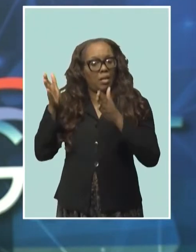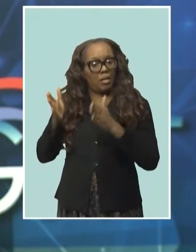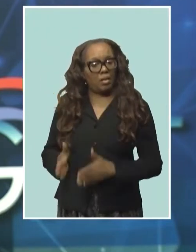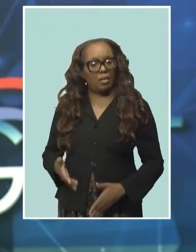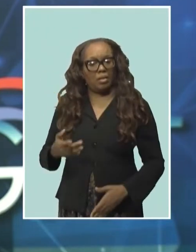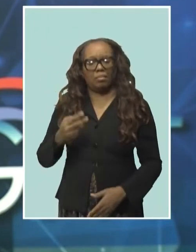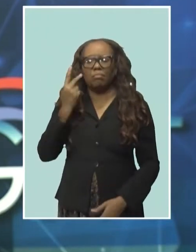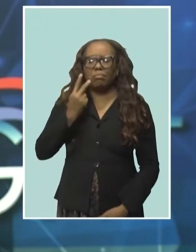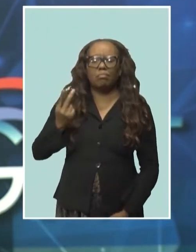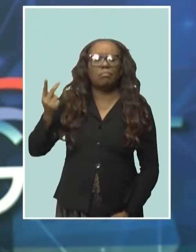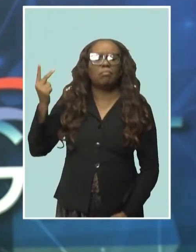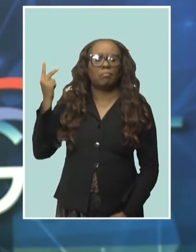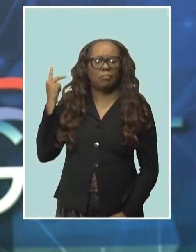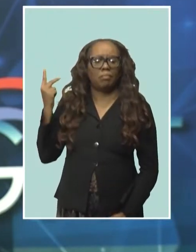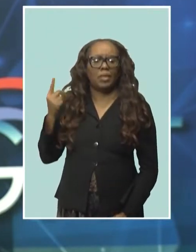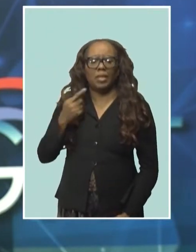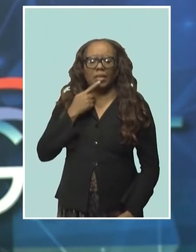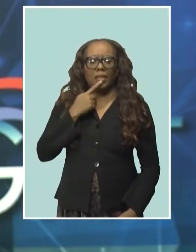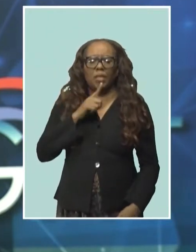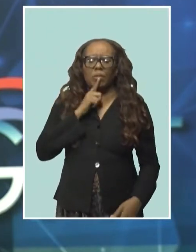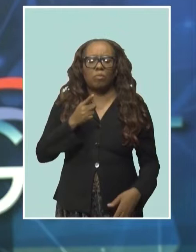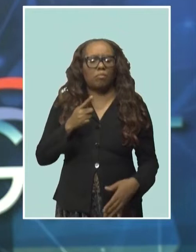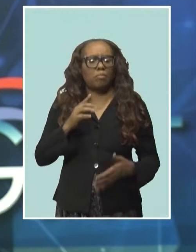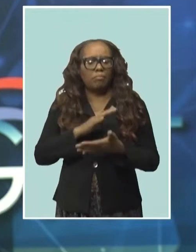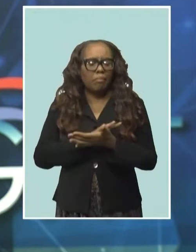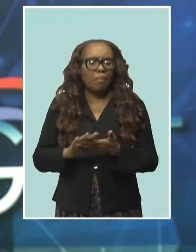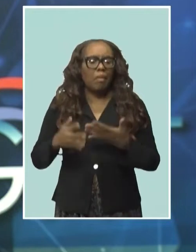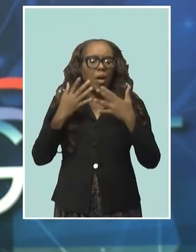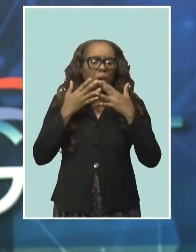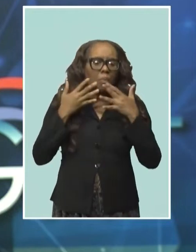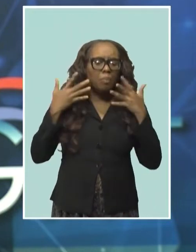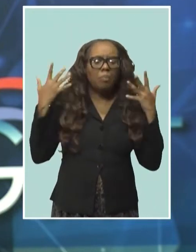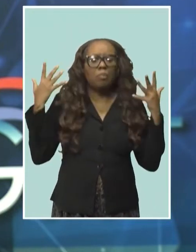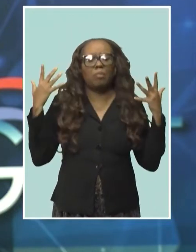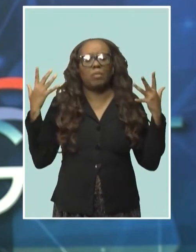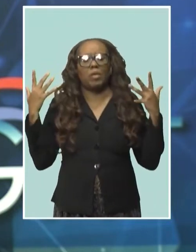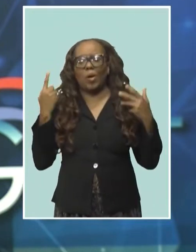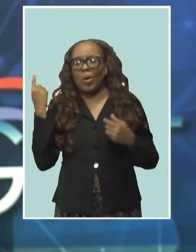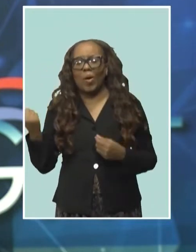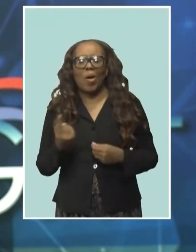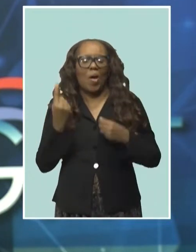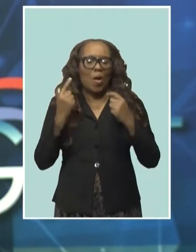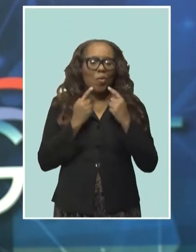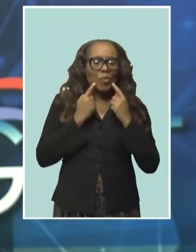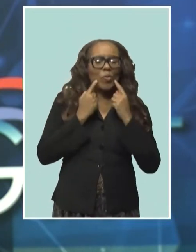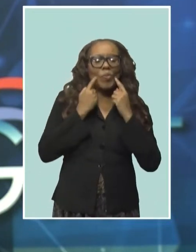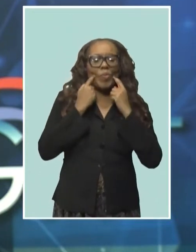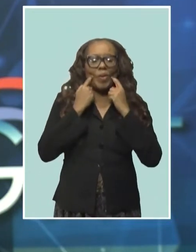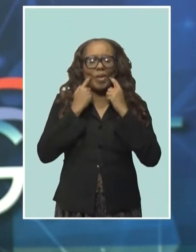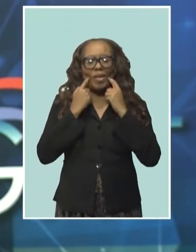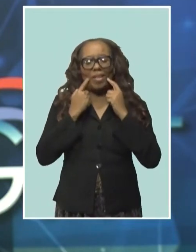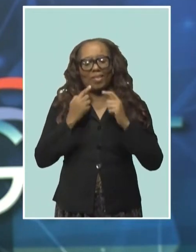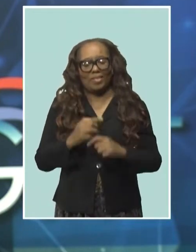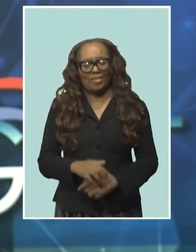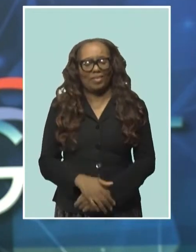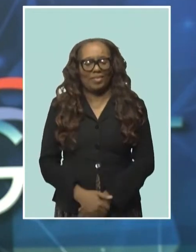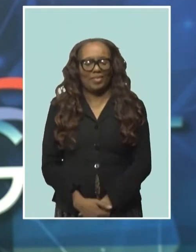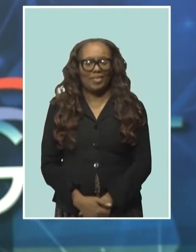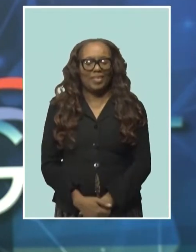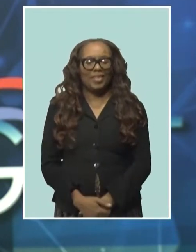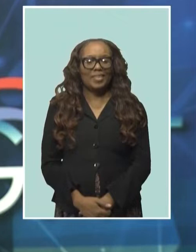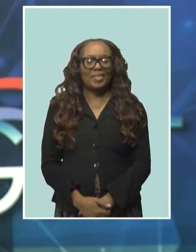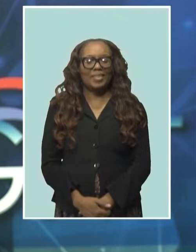Gilks has many a fond memory of Mr. Alen. He described Mr. Alen as reserved, with a pleasant personality and always